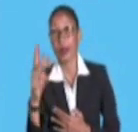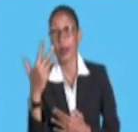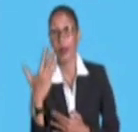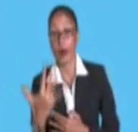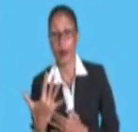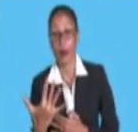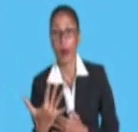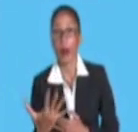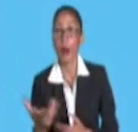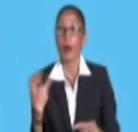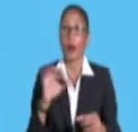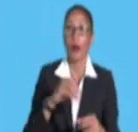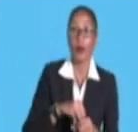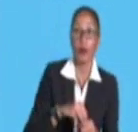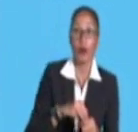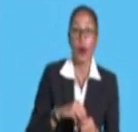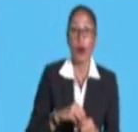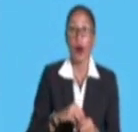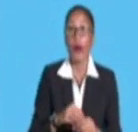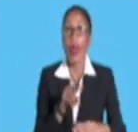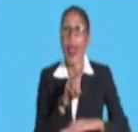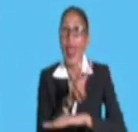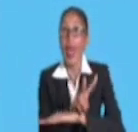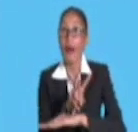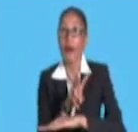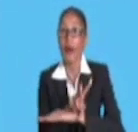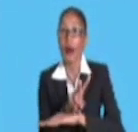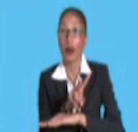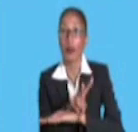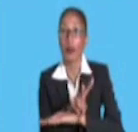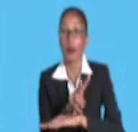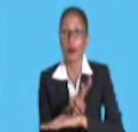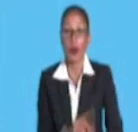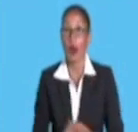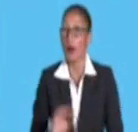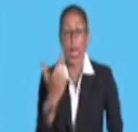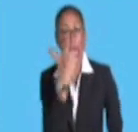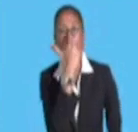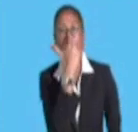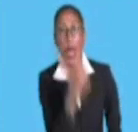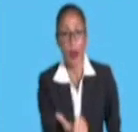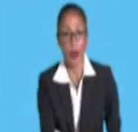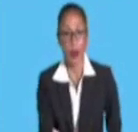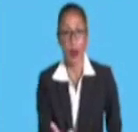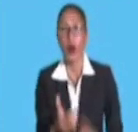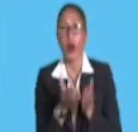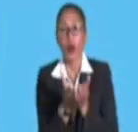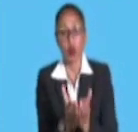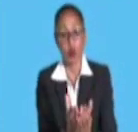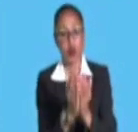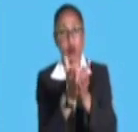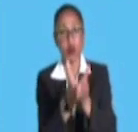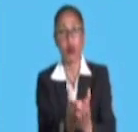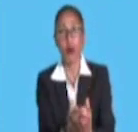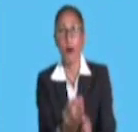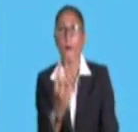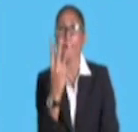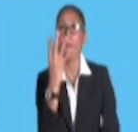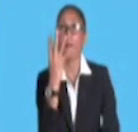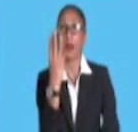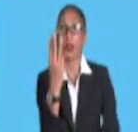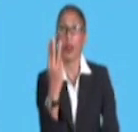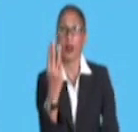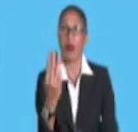then Royal Fiji Military Forces Naval Squadron and was one of those fortunate enough to have sailed on one of the three former